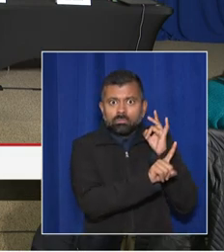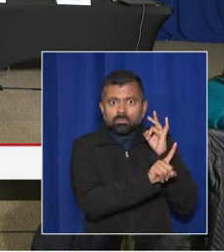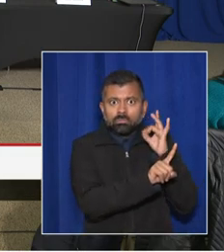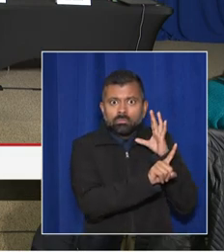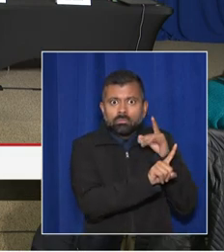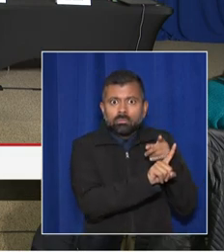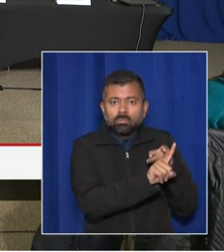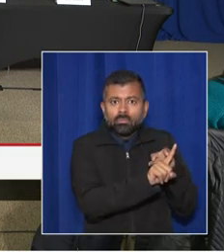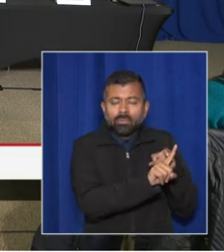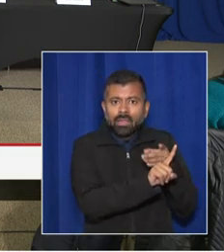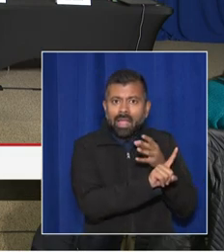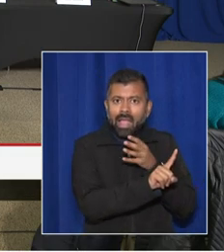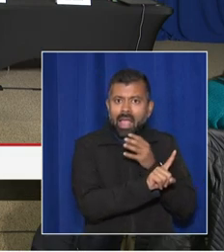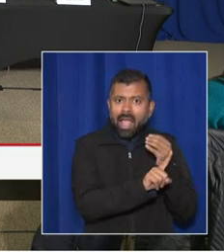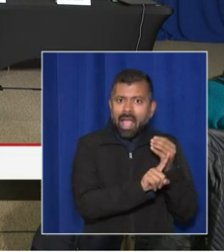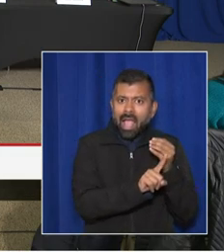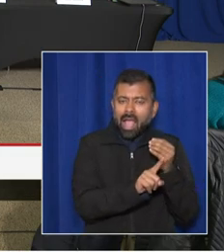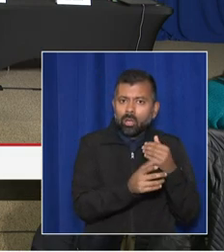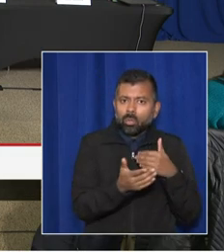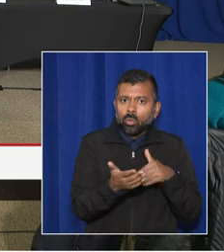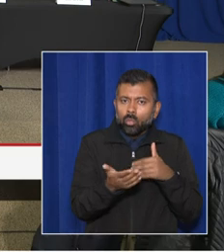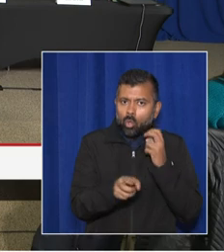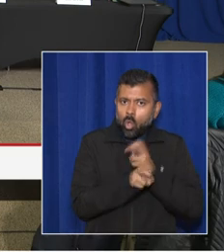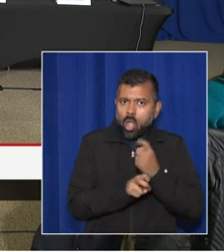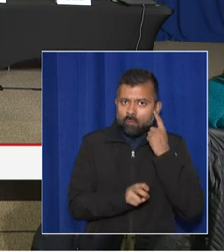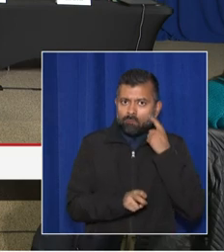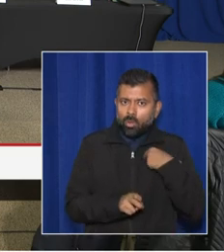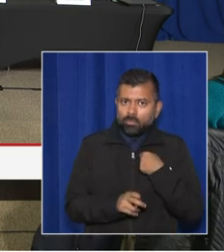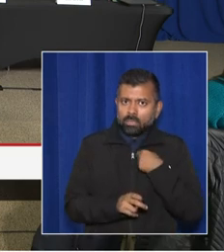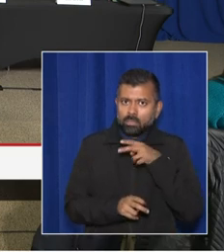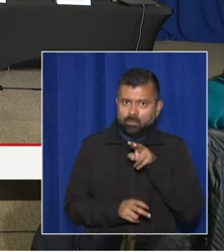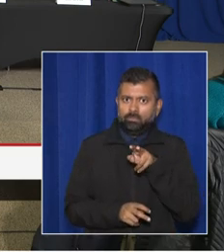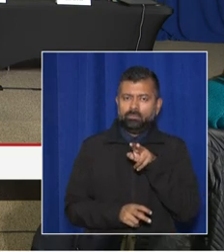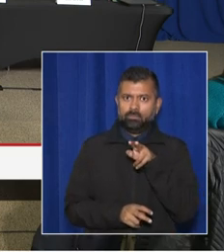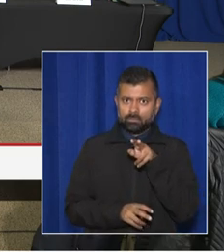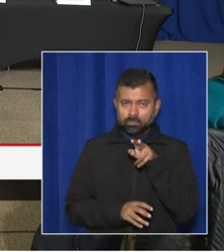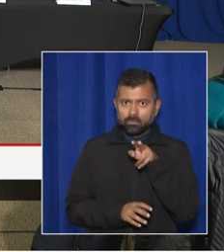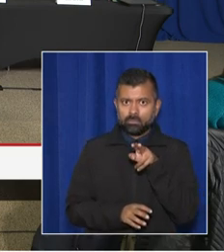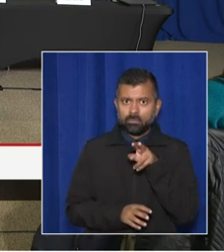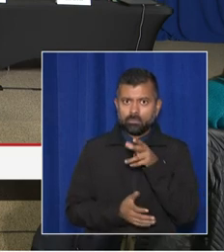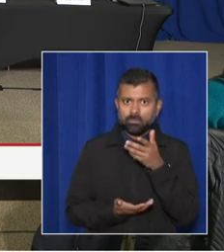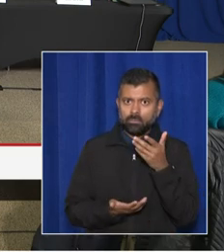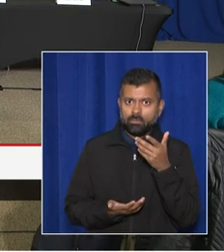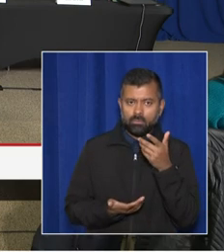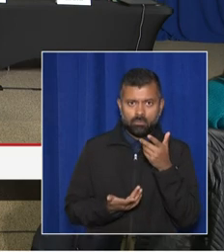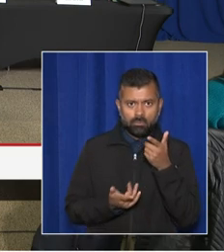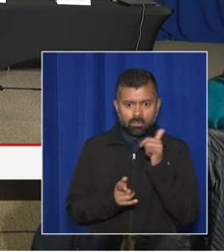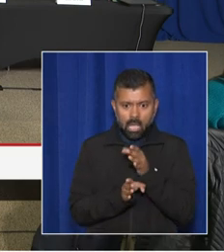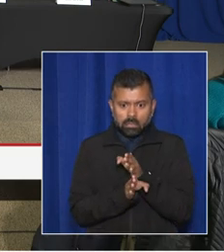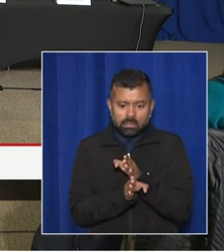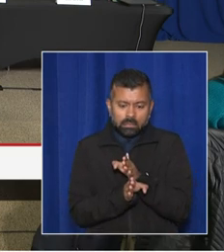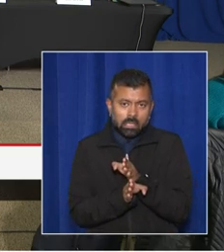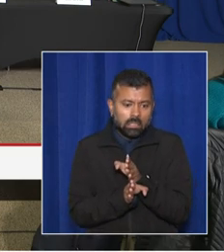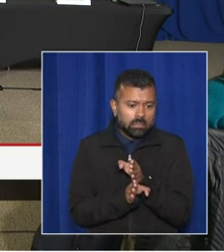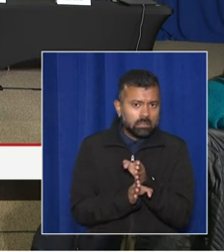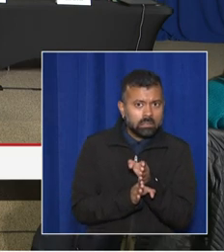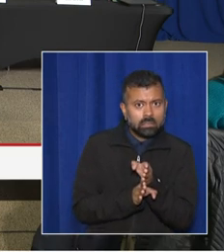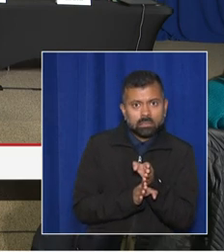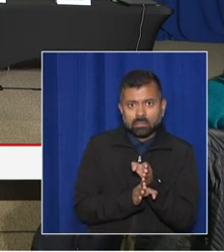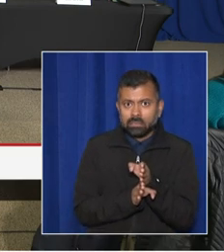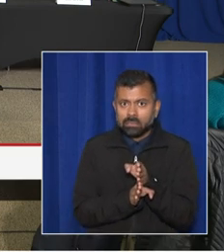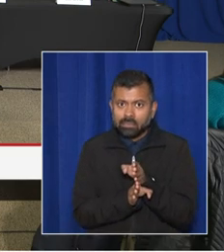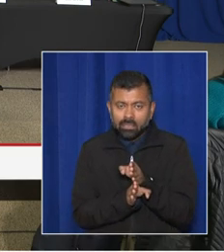And I'm just wondering what you say to people who might be frustrated or disappointment that they're not seeing and who would like to see a little bit more